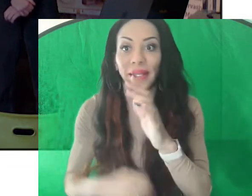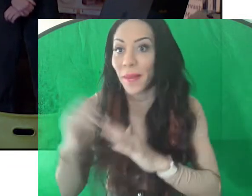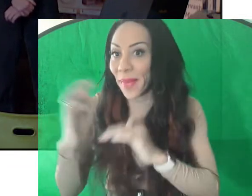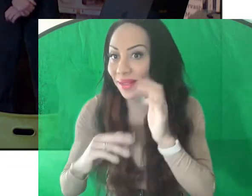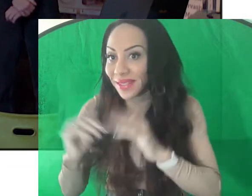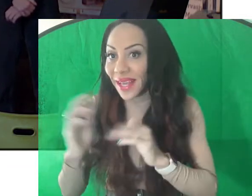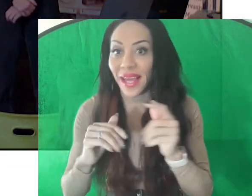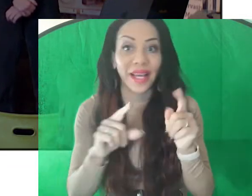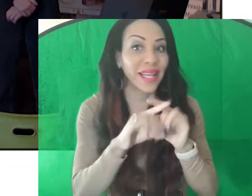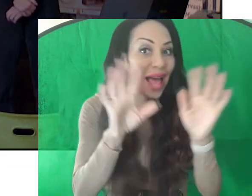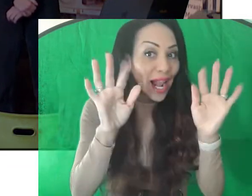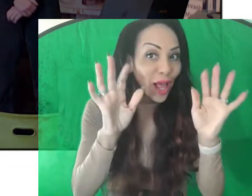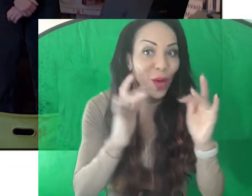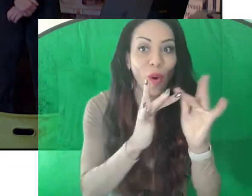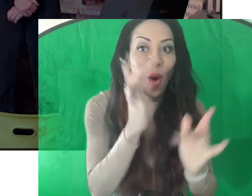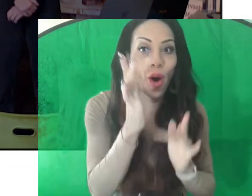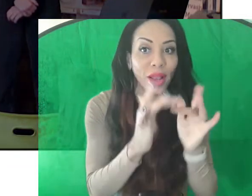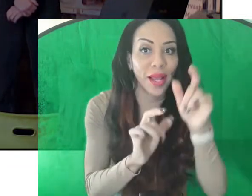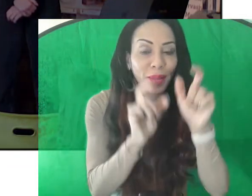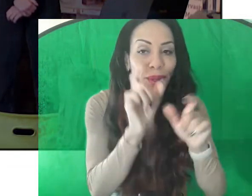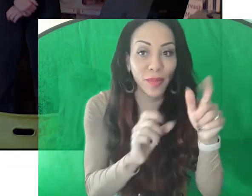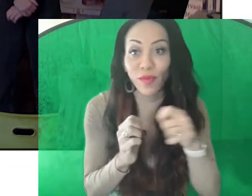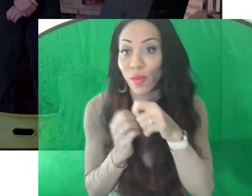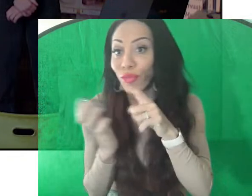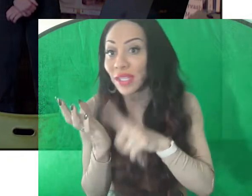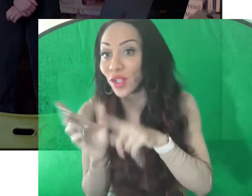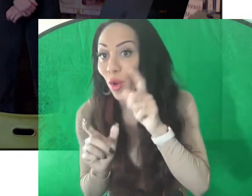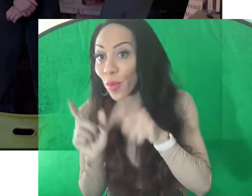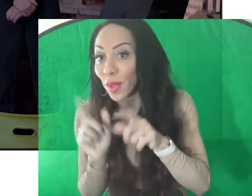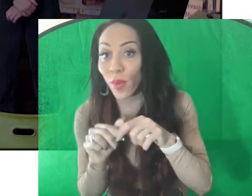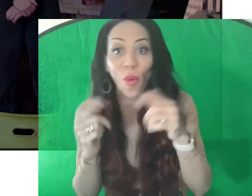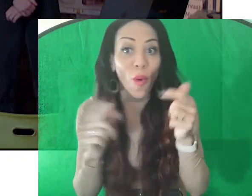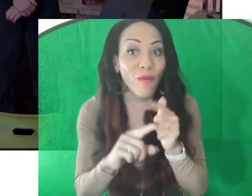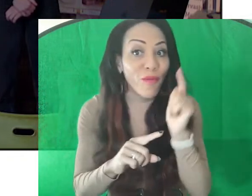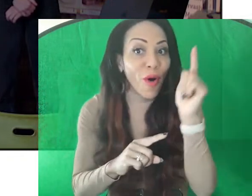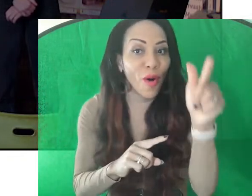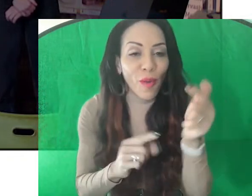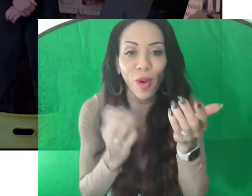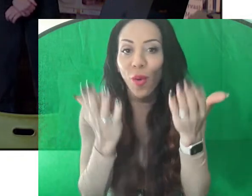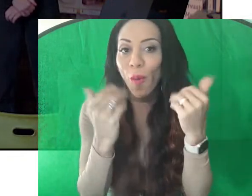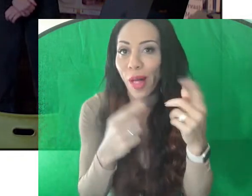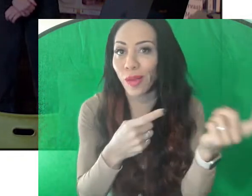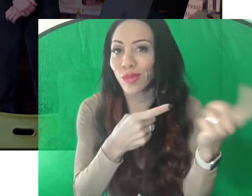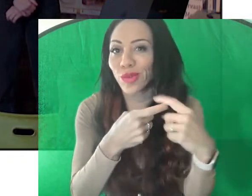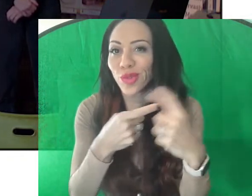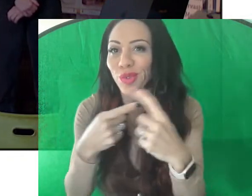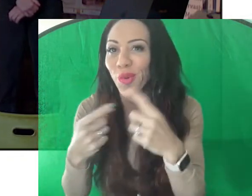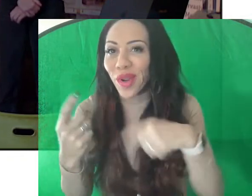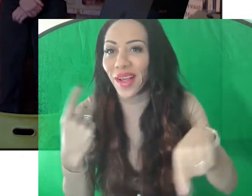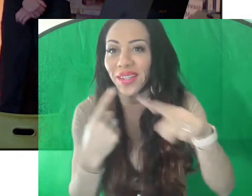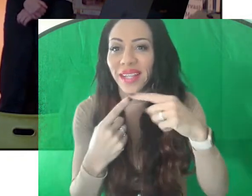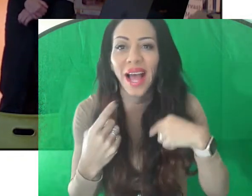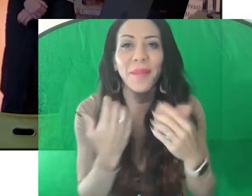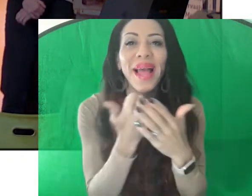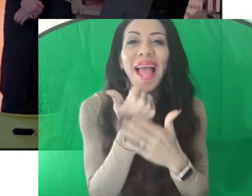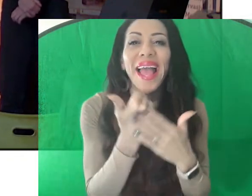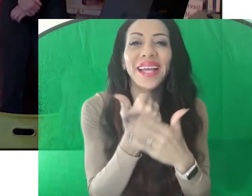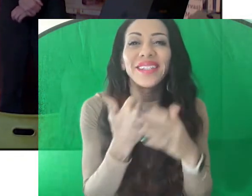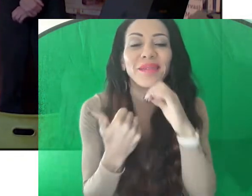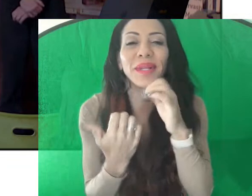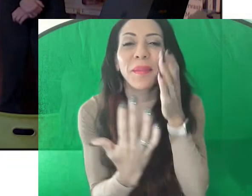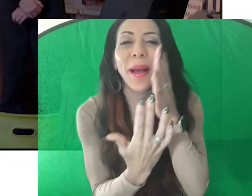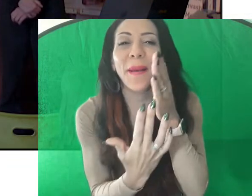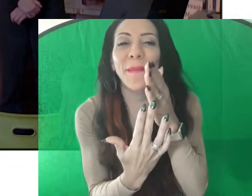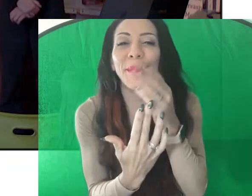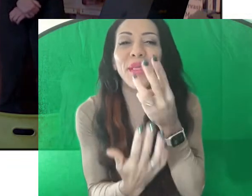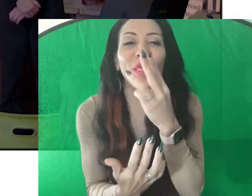people. So whether you're in Bristol or far away, you are very, very welcome to join us. I am Asian man in my mid-30s with short